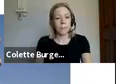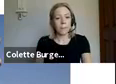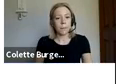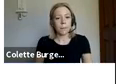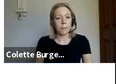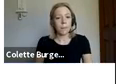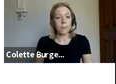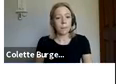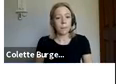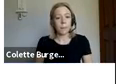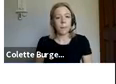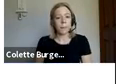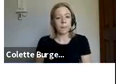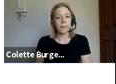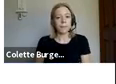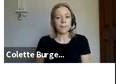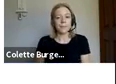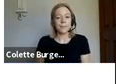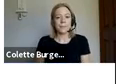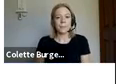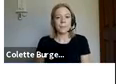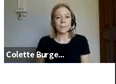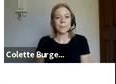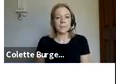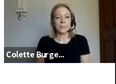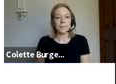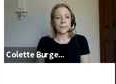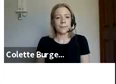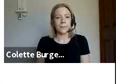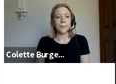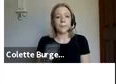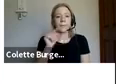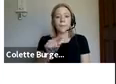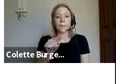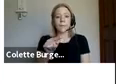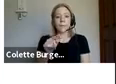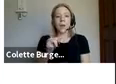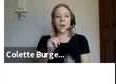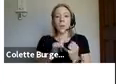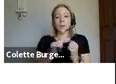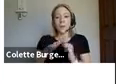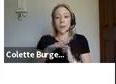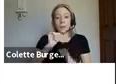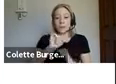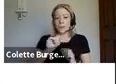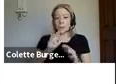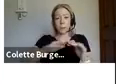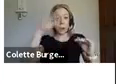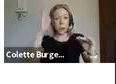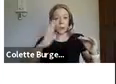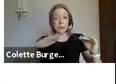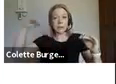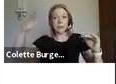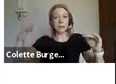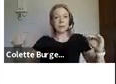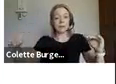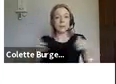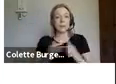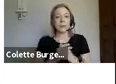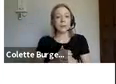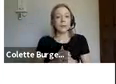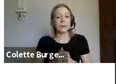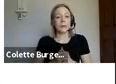can show the slides. Okay, so this is Swaziland, very mountainous country.